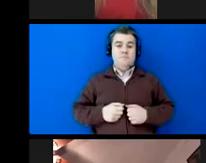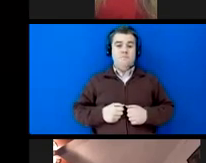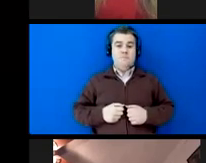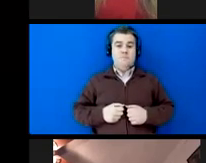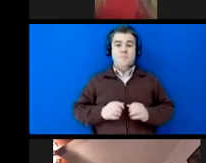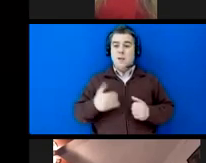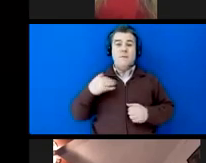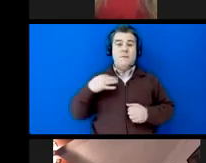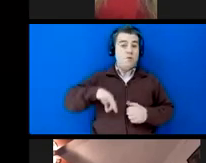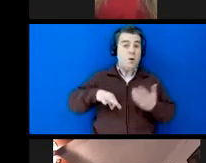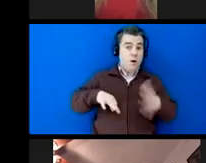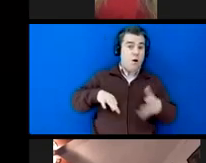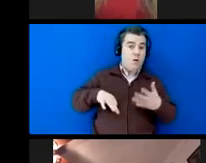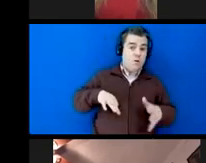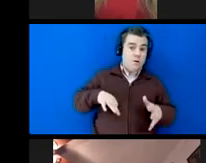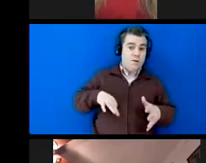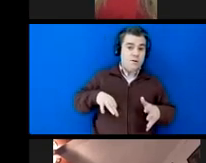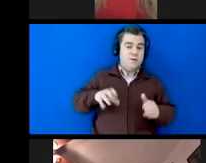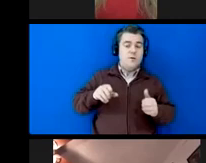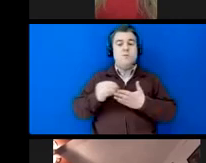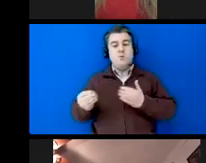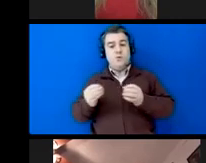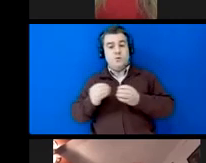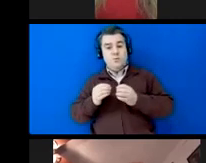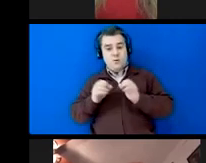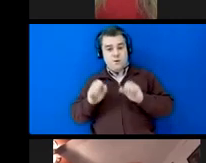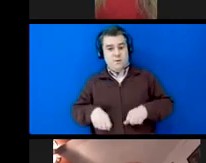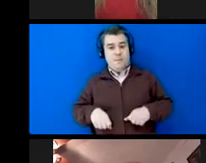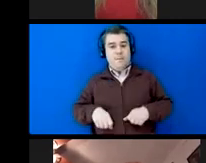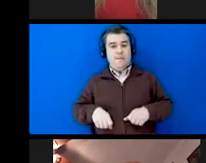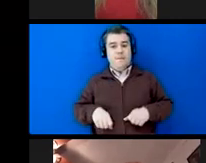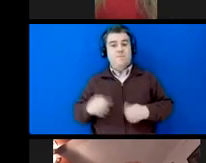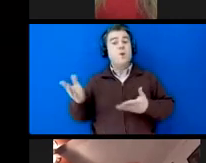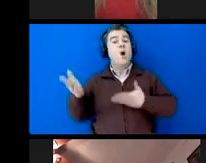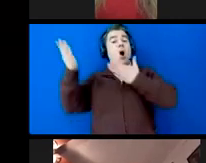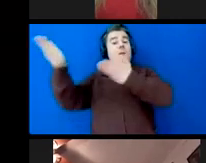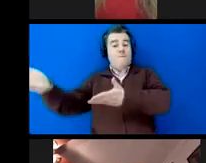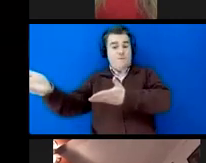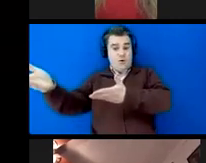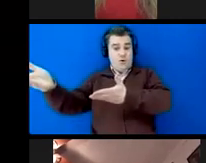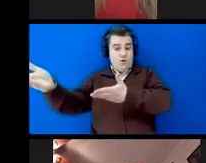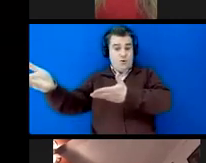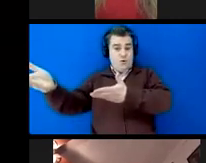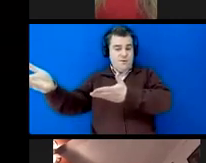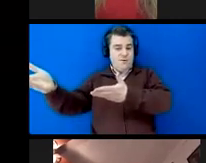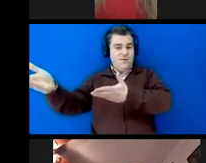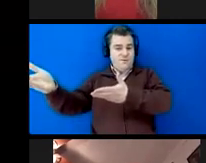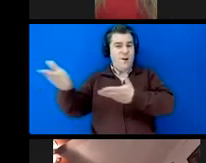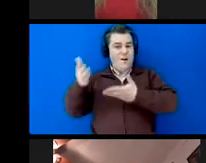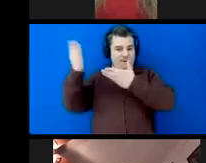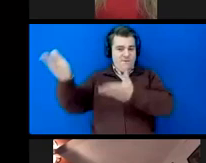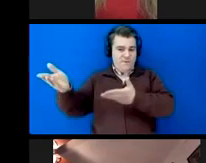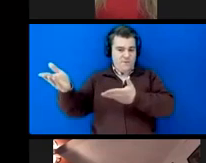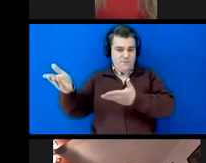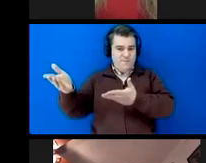here automatically, and you can purchase more credits here. You offer the sample first, right? We offer it. Once